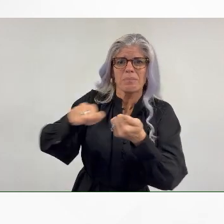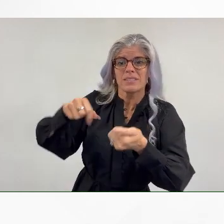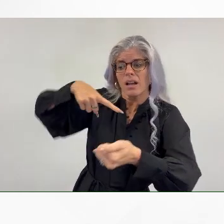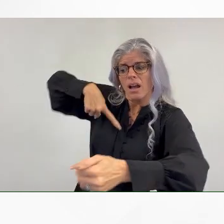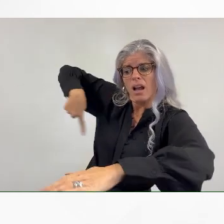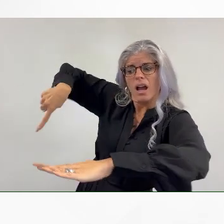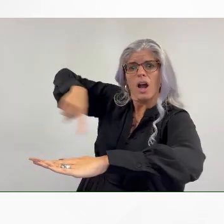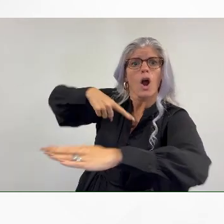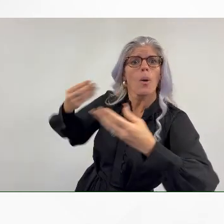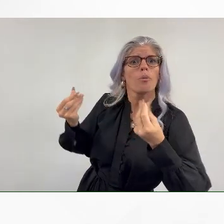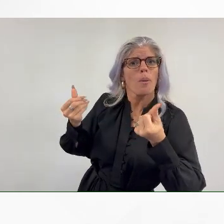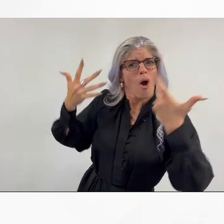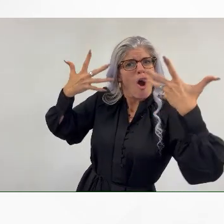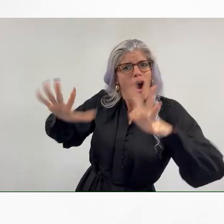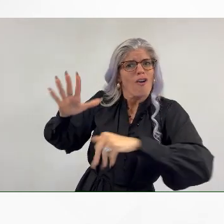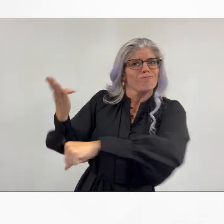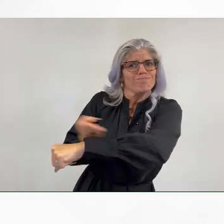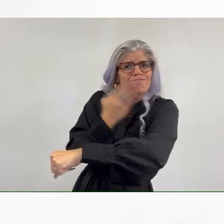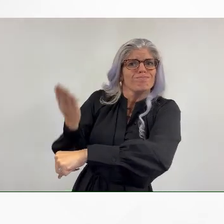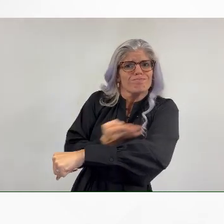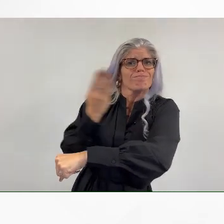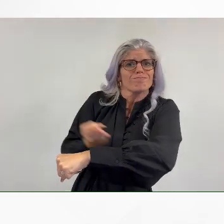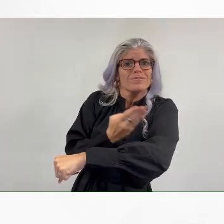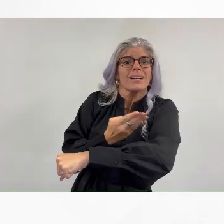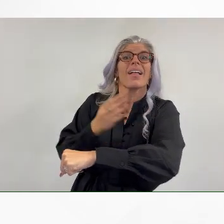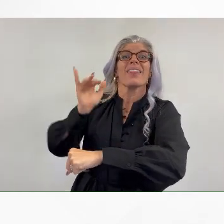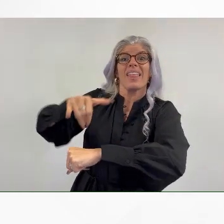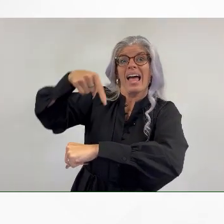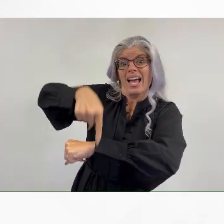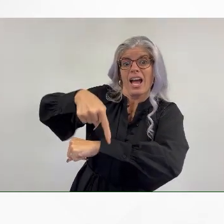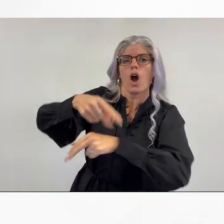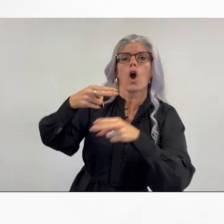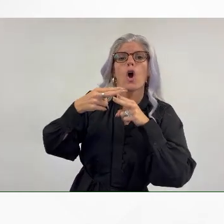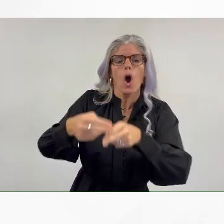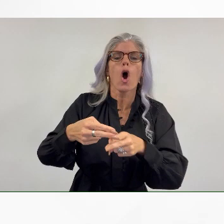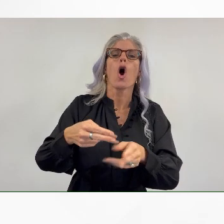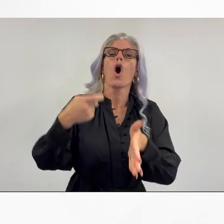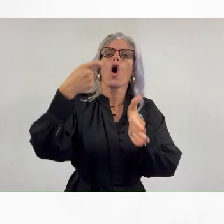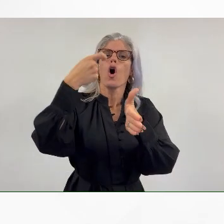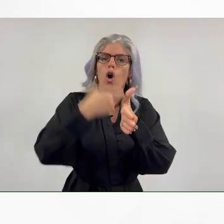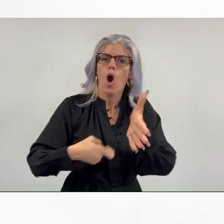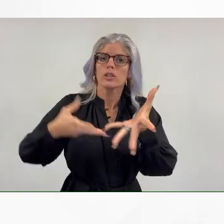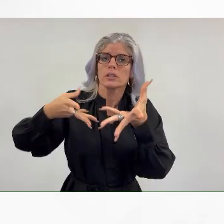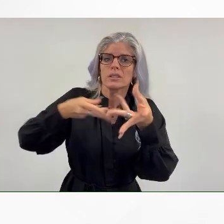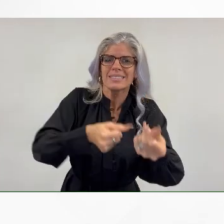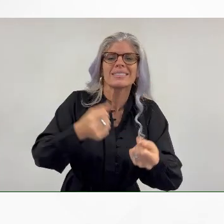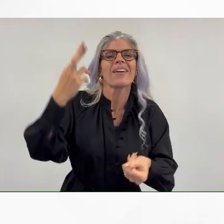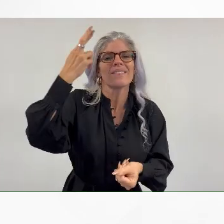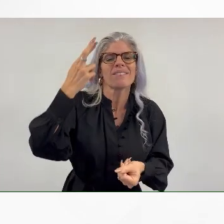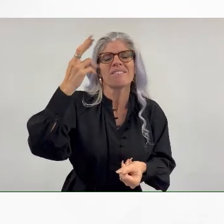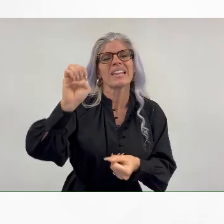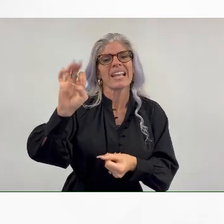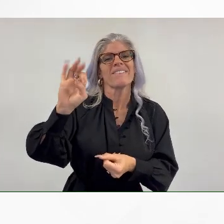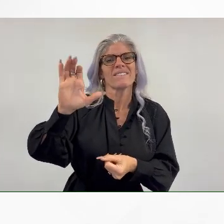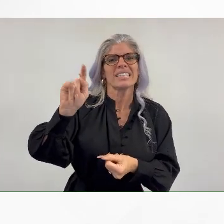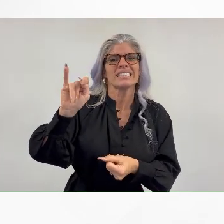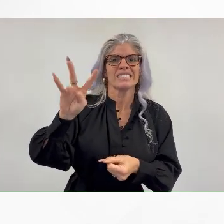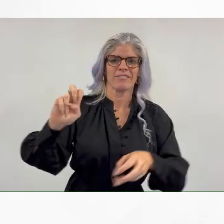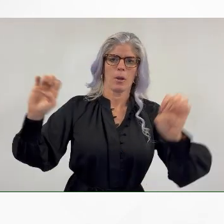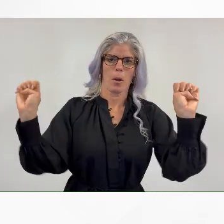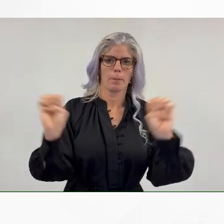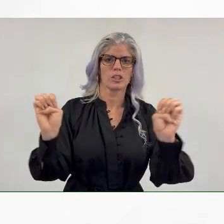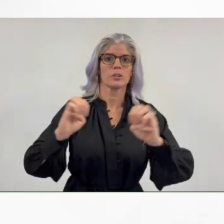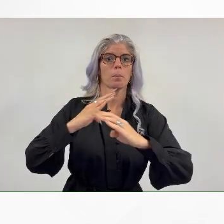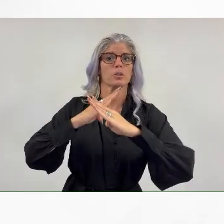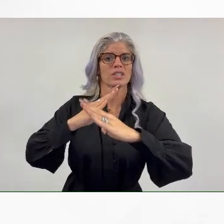threats. Placement of dune grass on an emergency berm is only eligible if it is required by permit. It is an